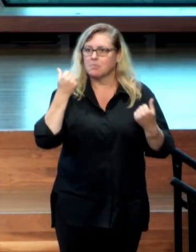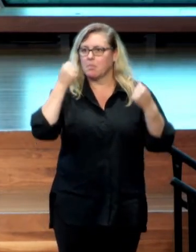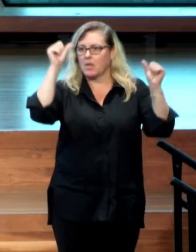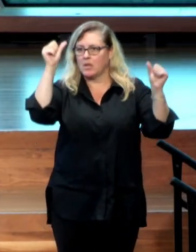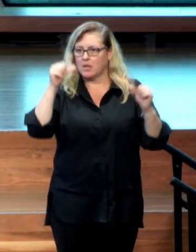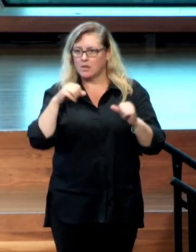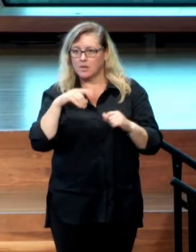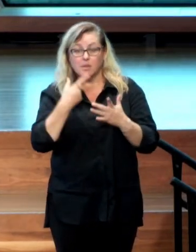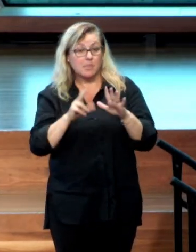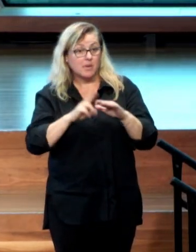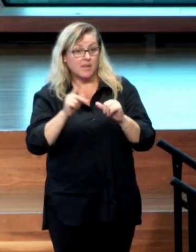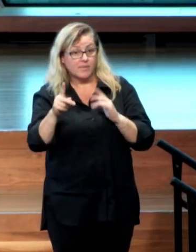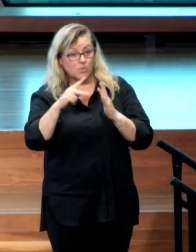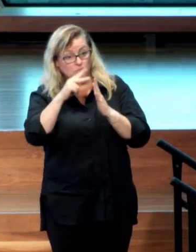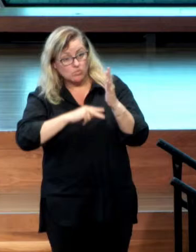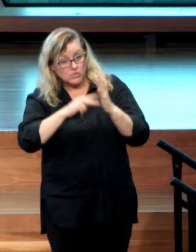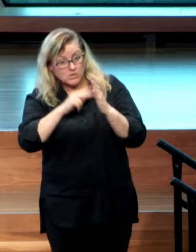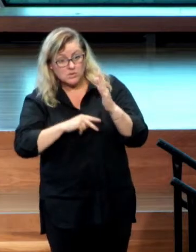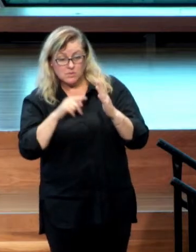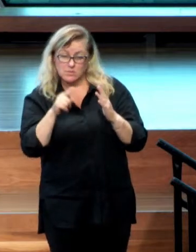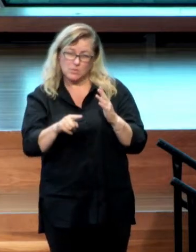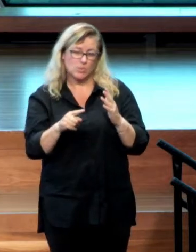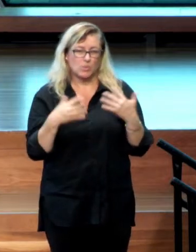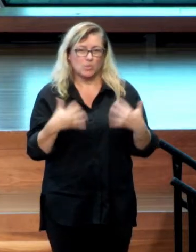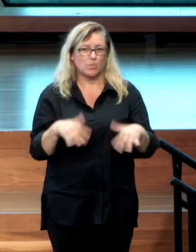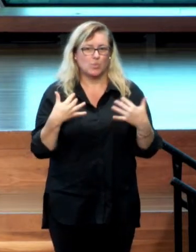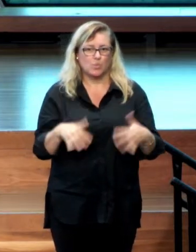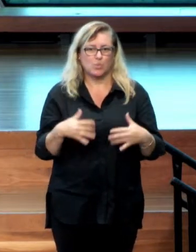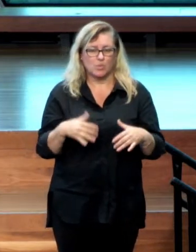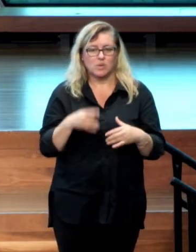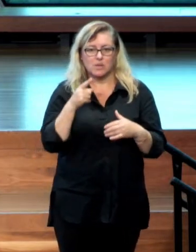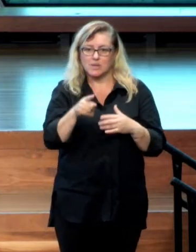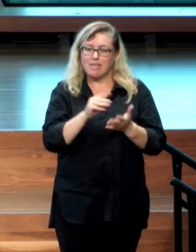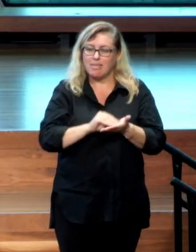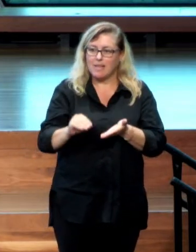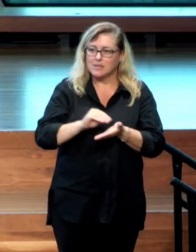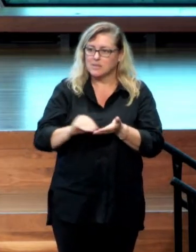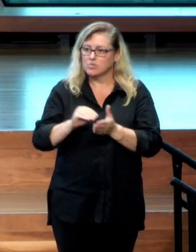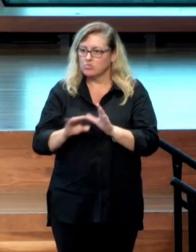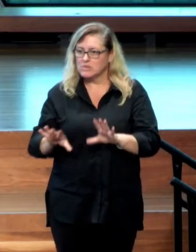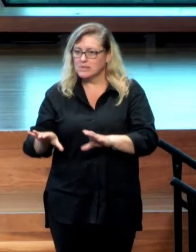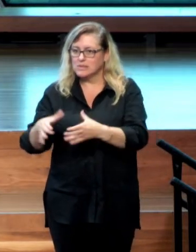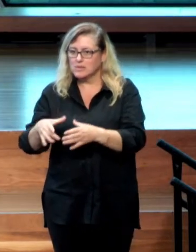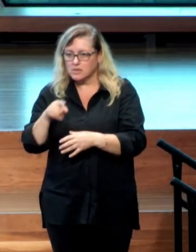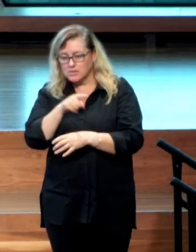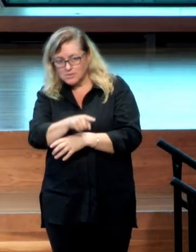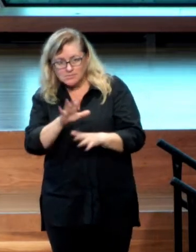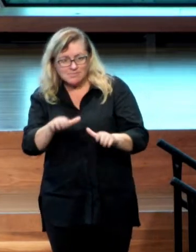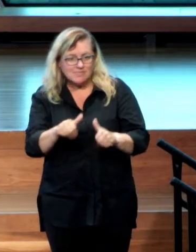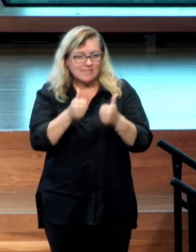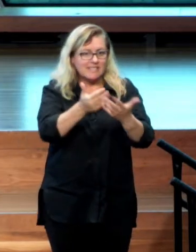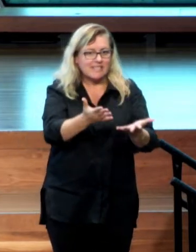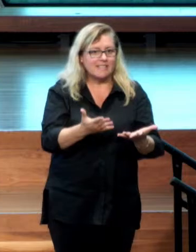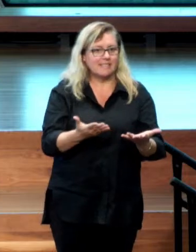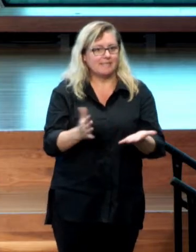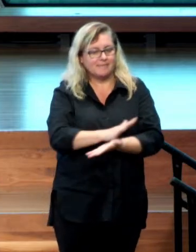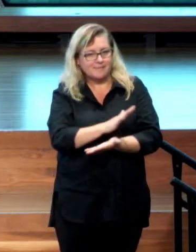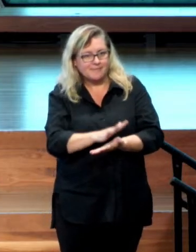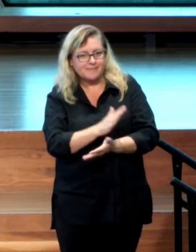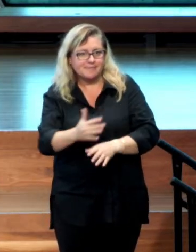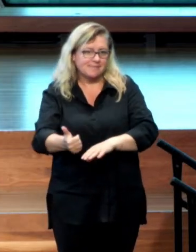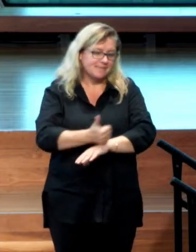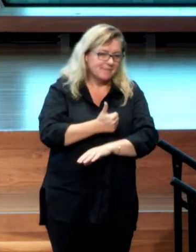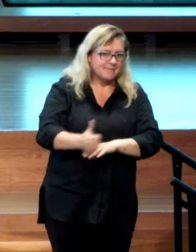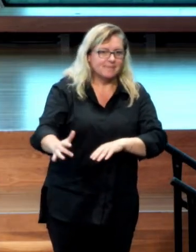fruits of the writer's labours are endless. The literary sector entertains, educates and delights millions of